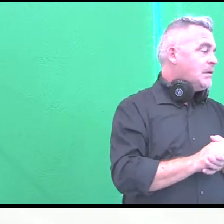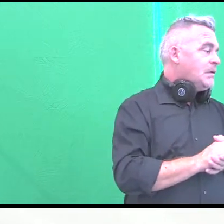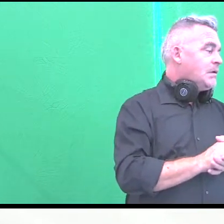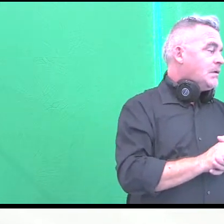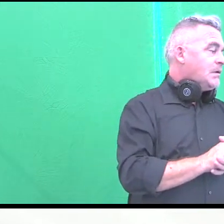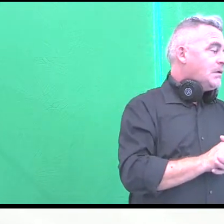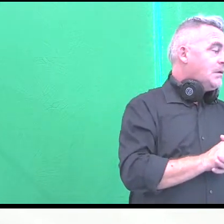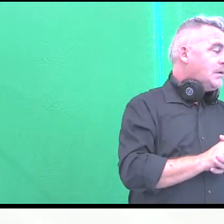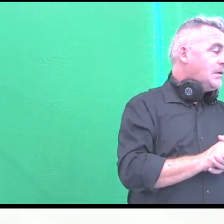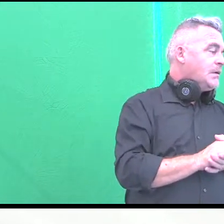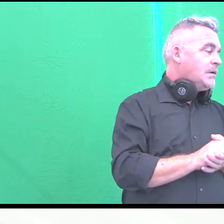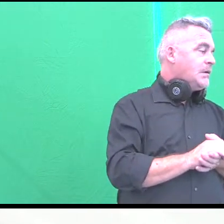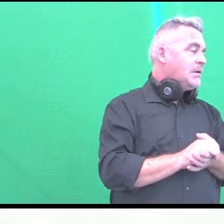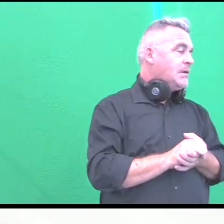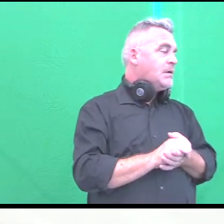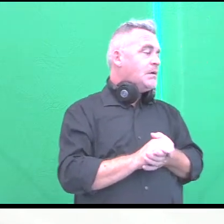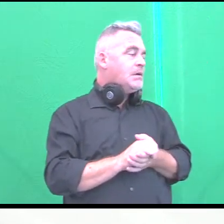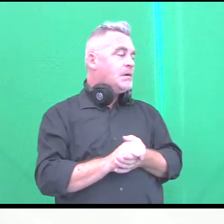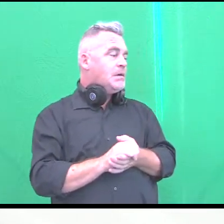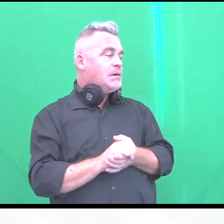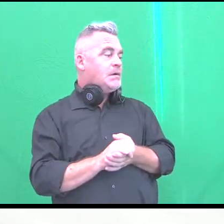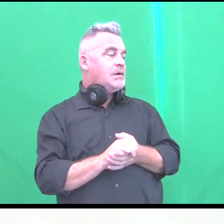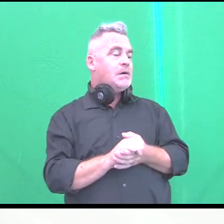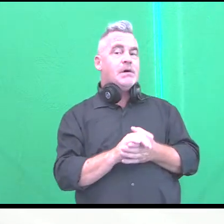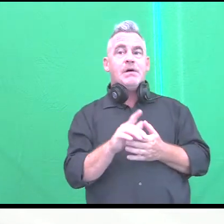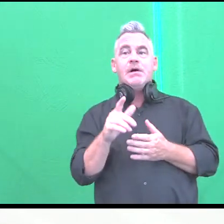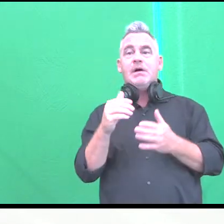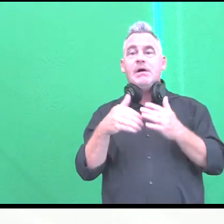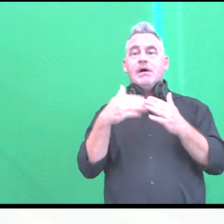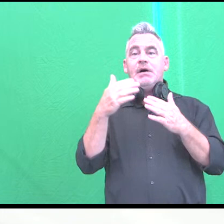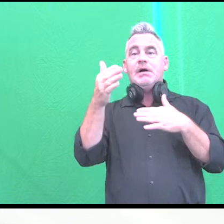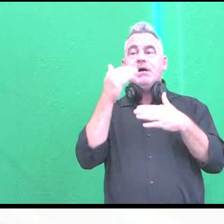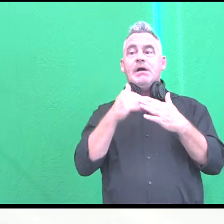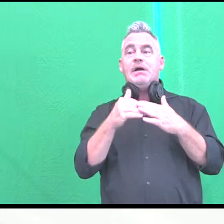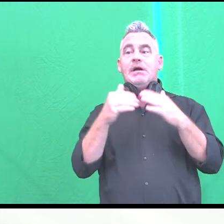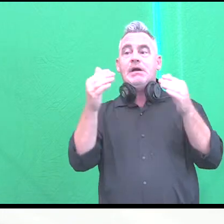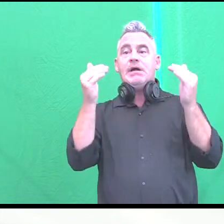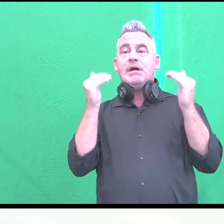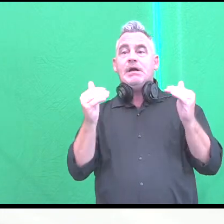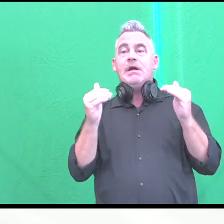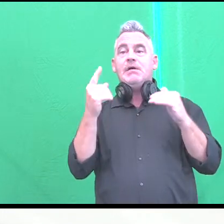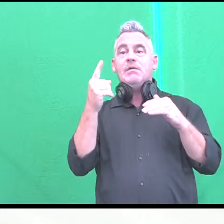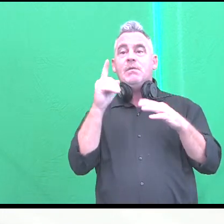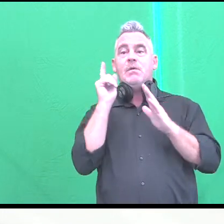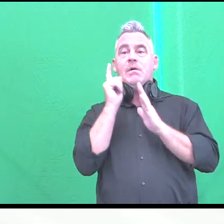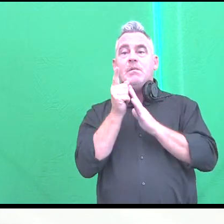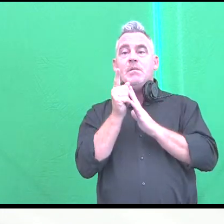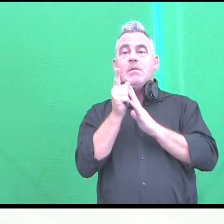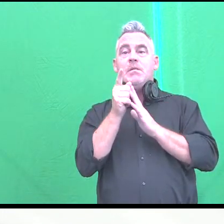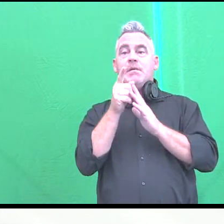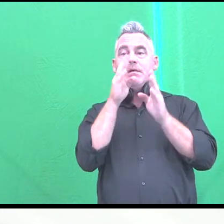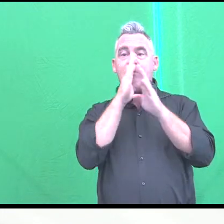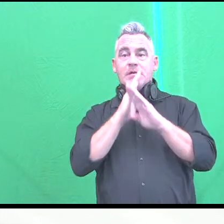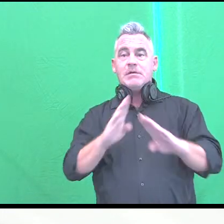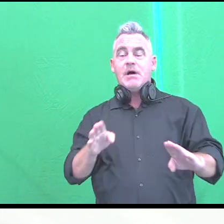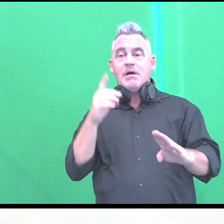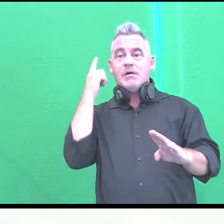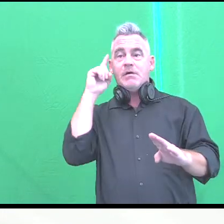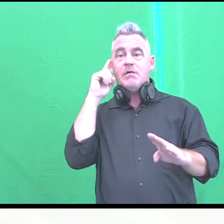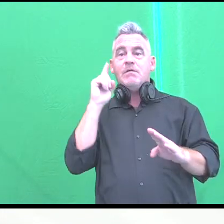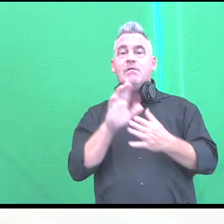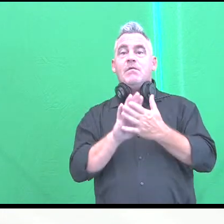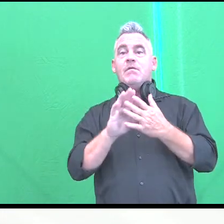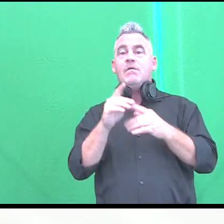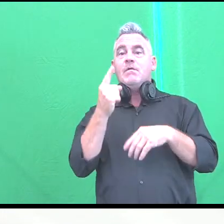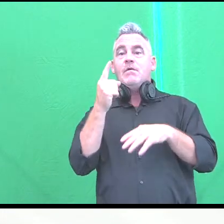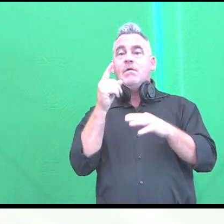Thank you. Next, we'd like to observe a moment of silence for Principal Myron Thielmann, who worked for the district